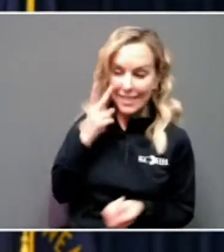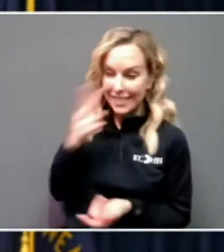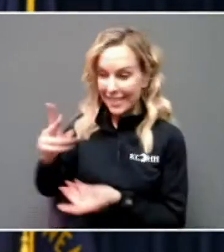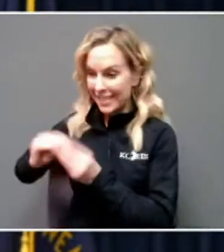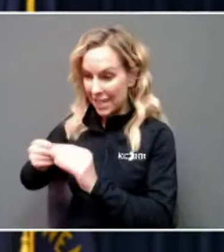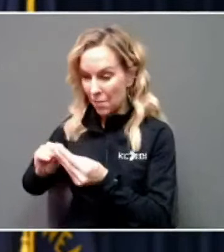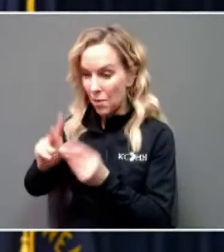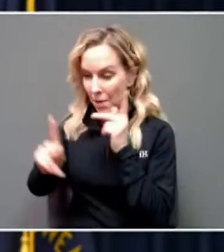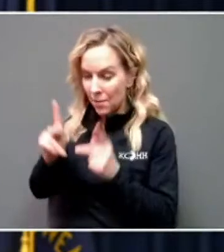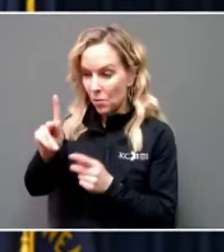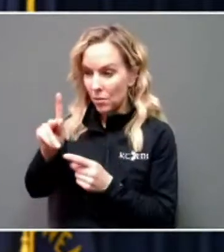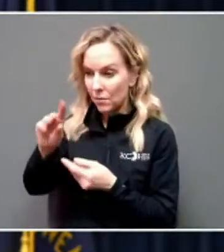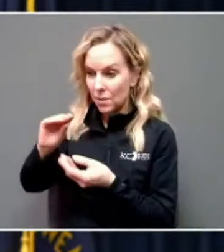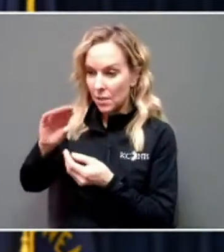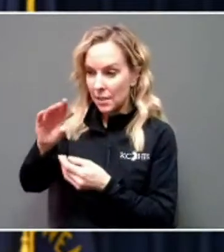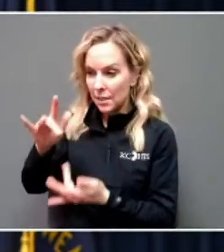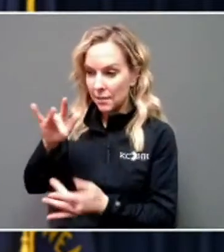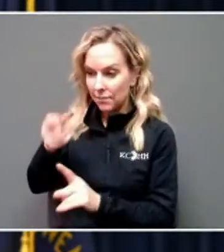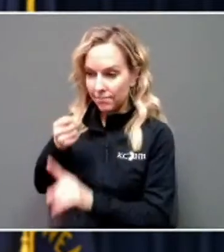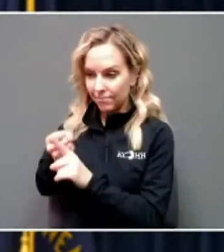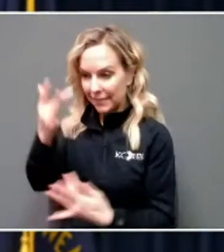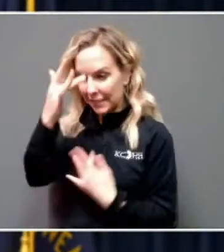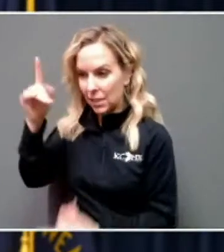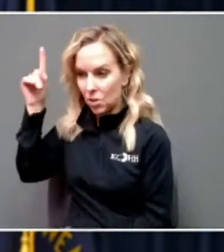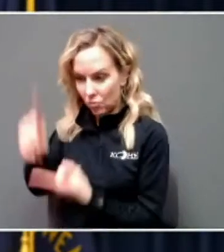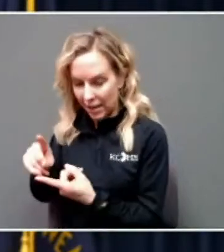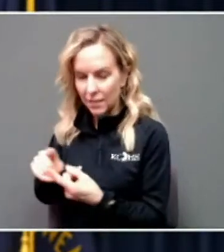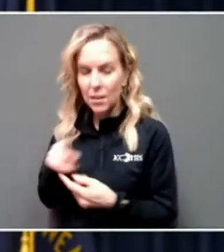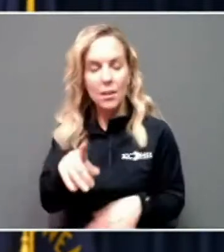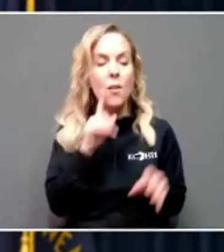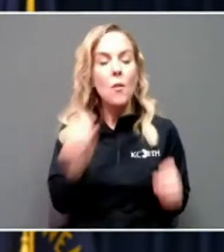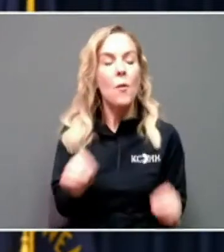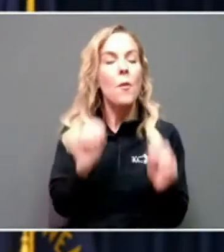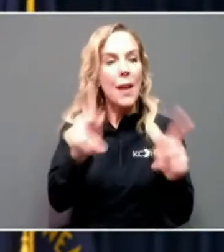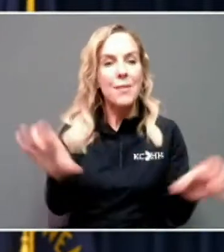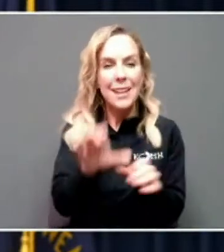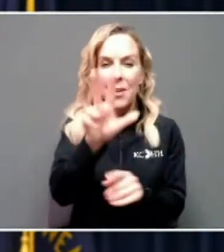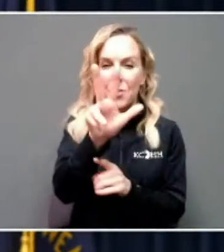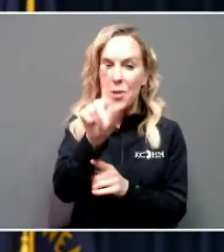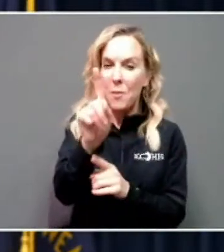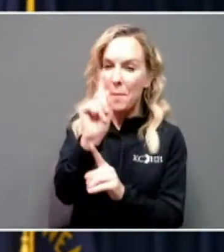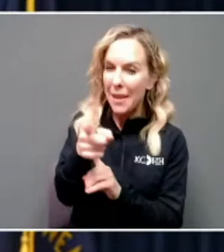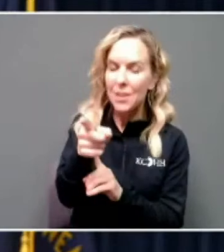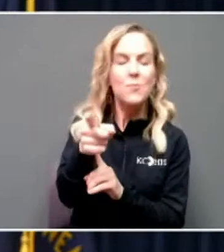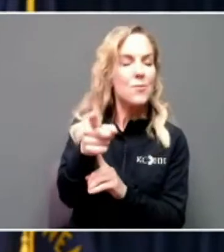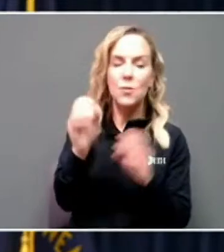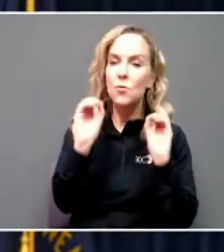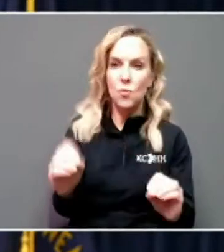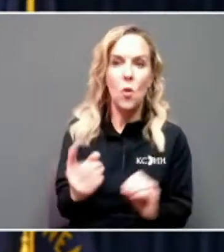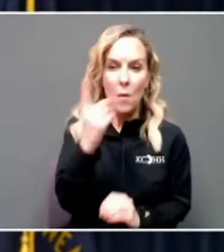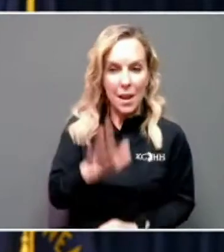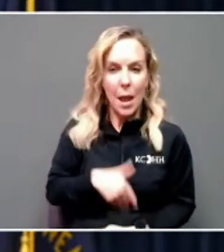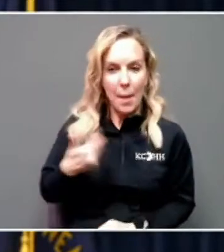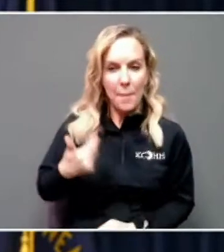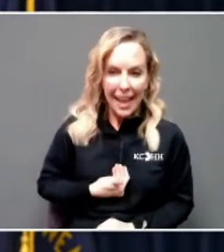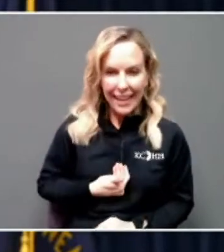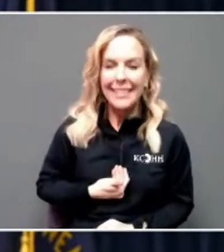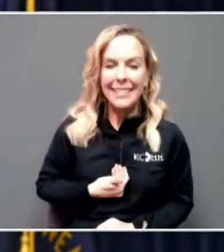to get there. Okay, we did this in 31 minutes today. I'm sure no one is upset about that.